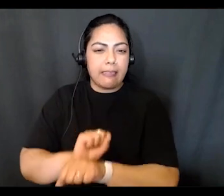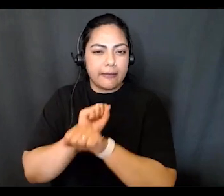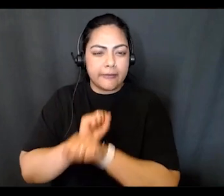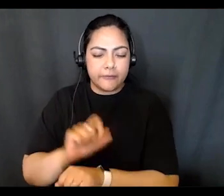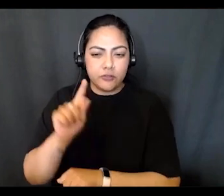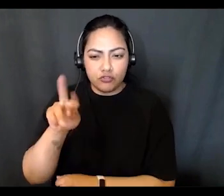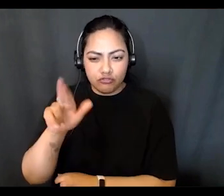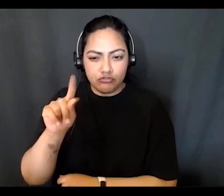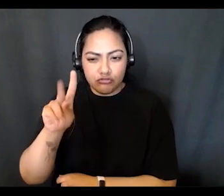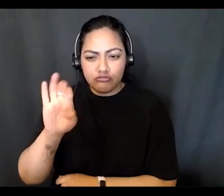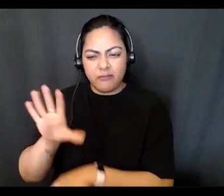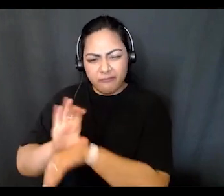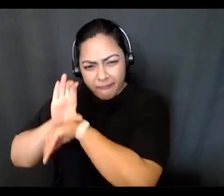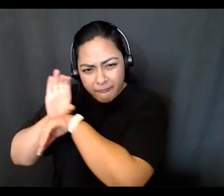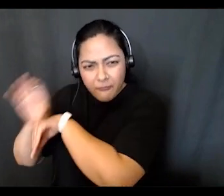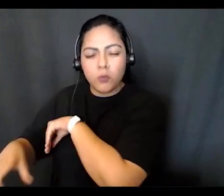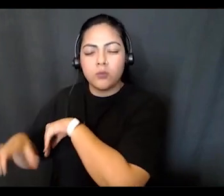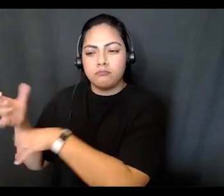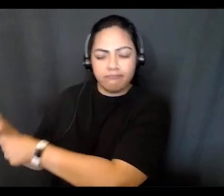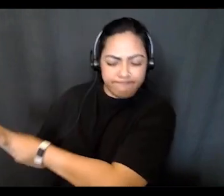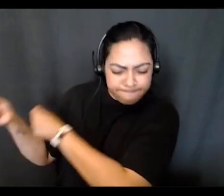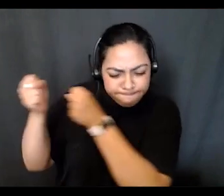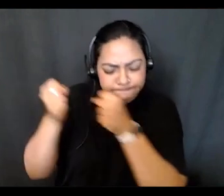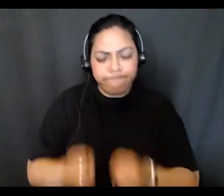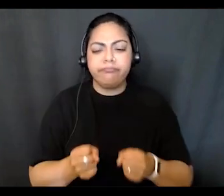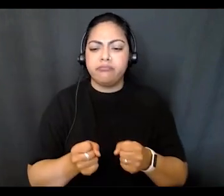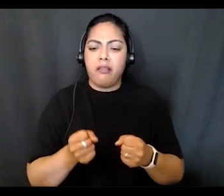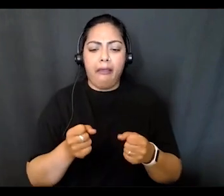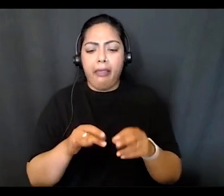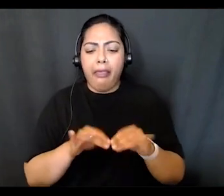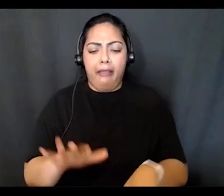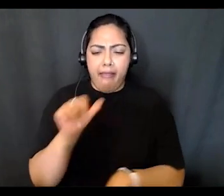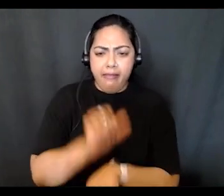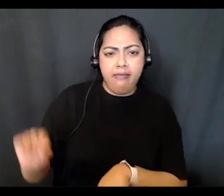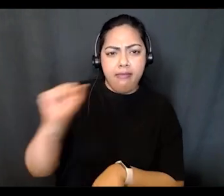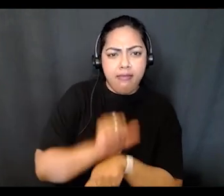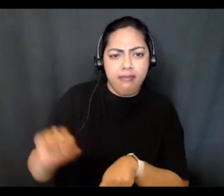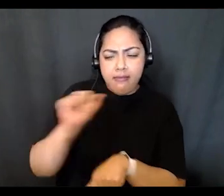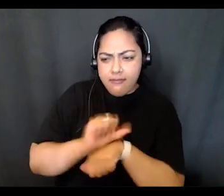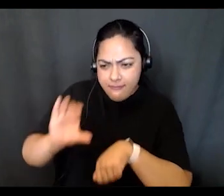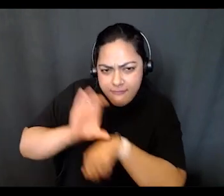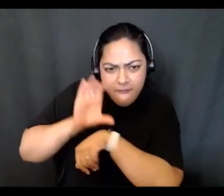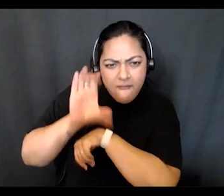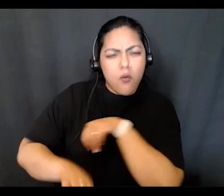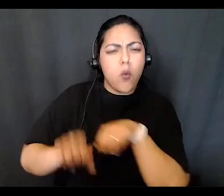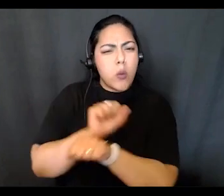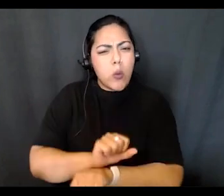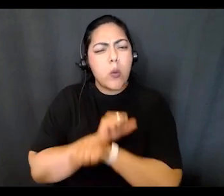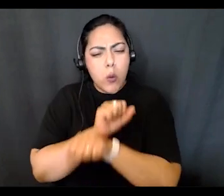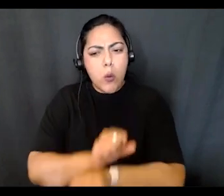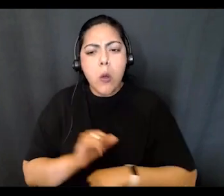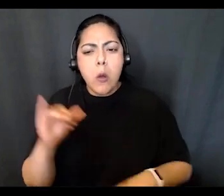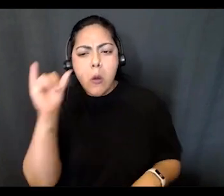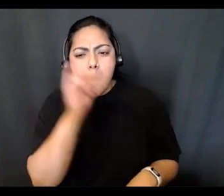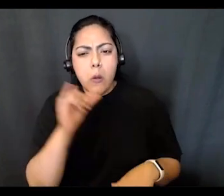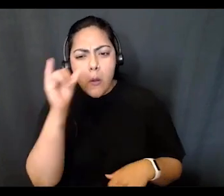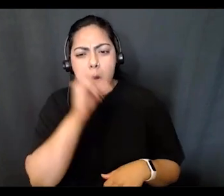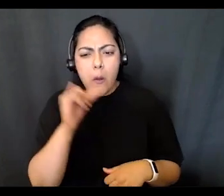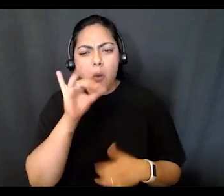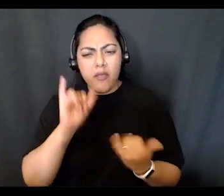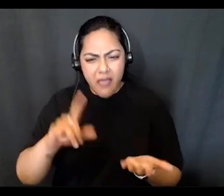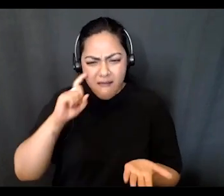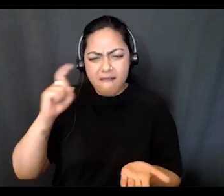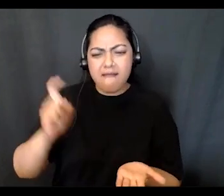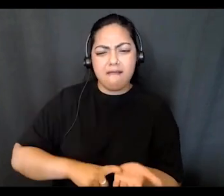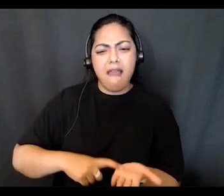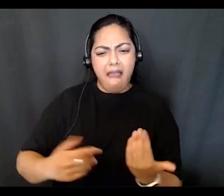peoples and the descendants of the Black diaspora across the world. As some of us realize, and this might be new